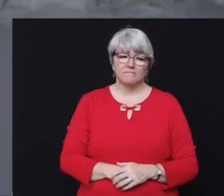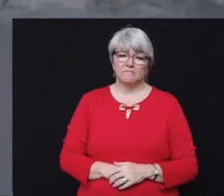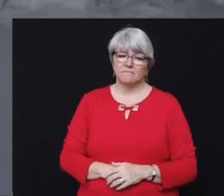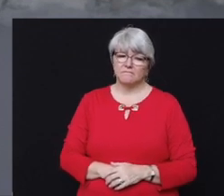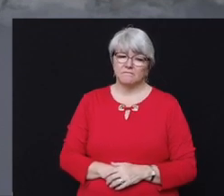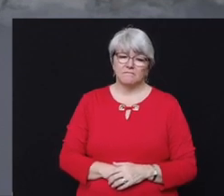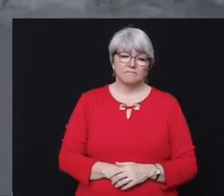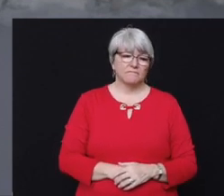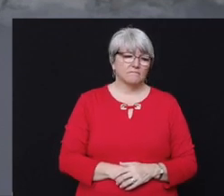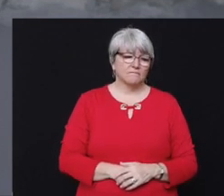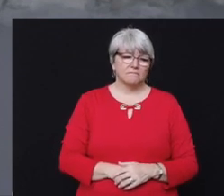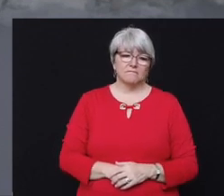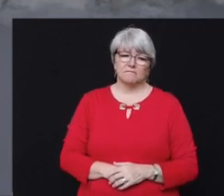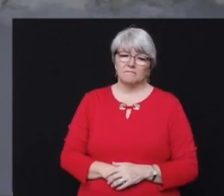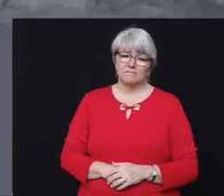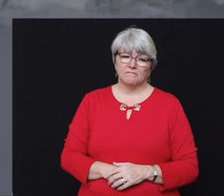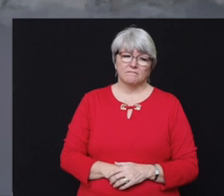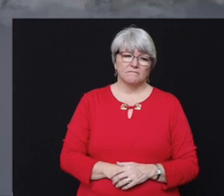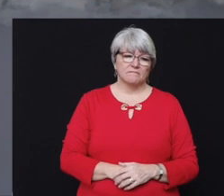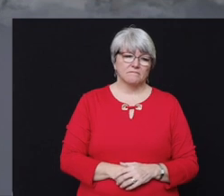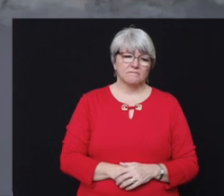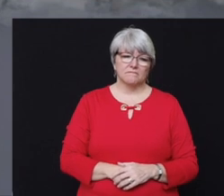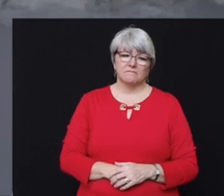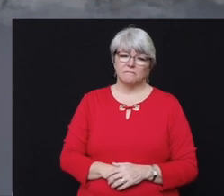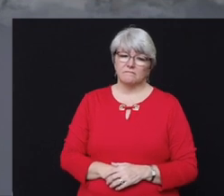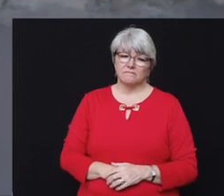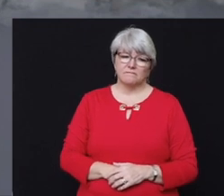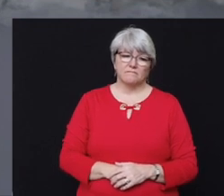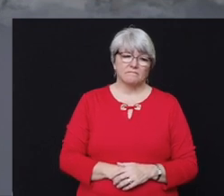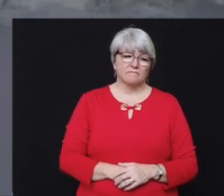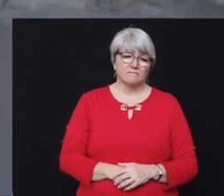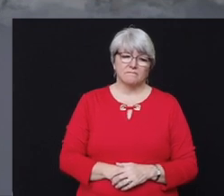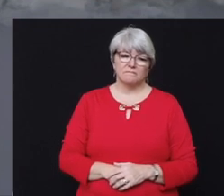name is a strong and mighty tower. Your